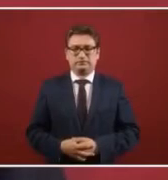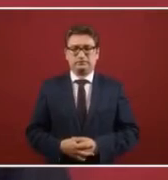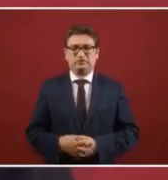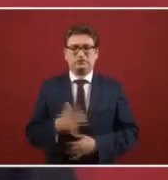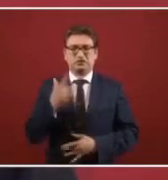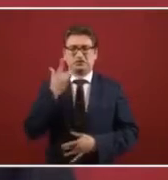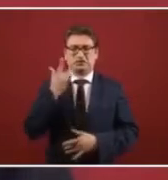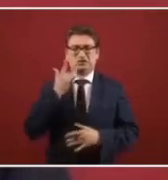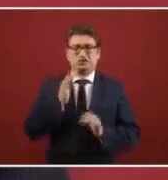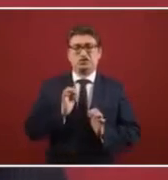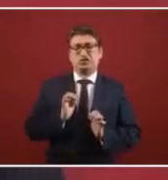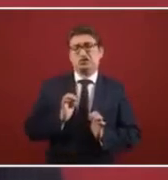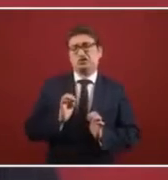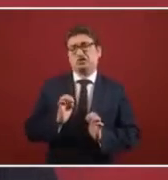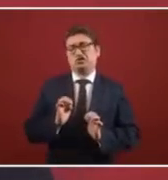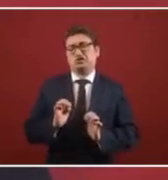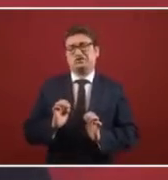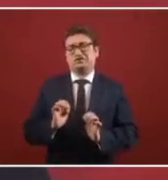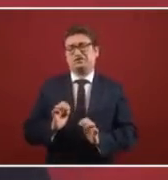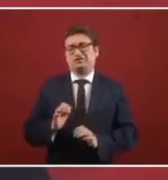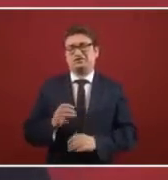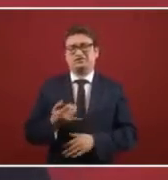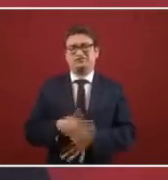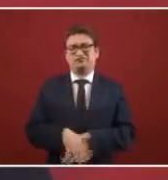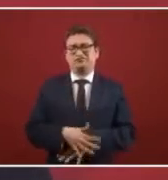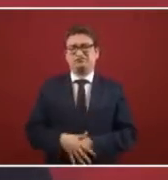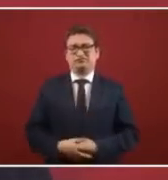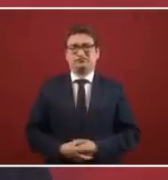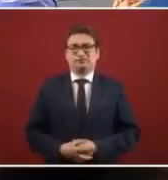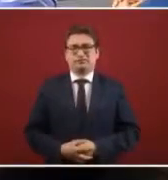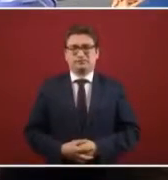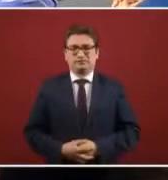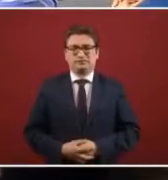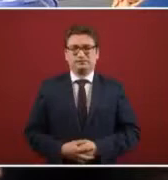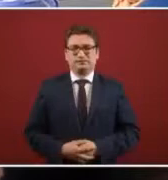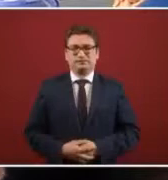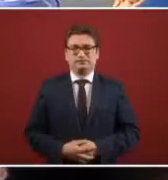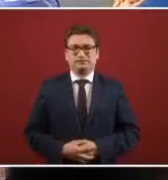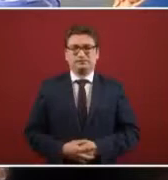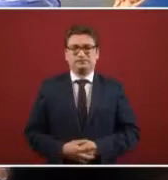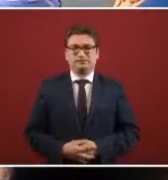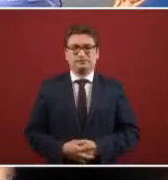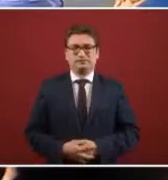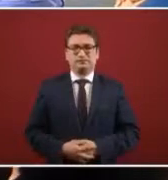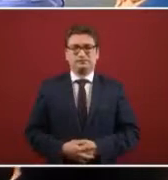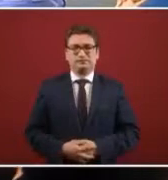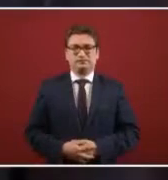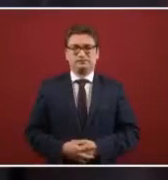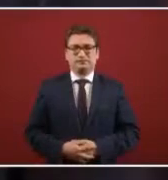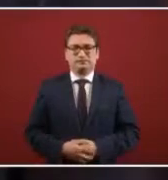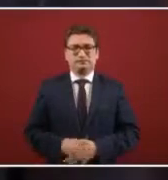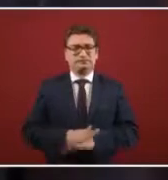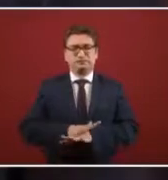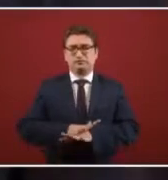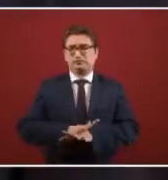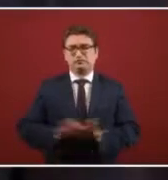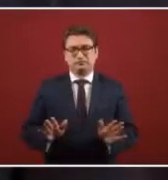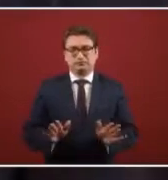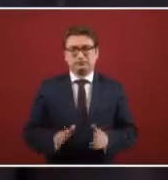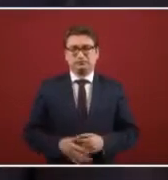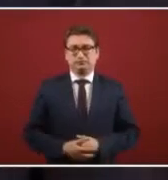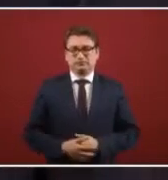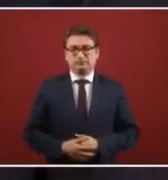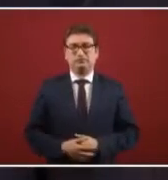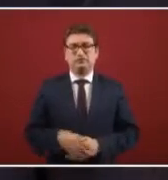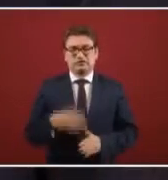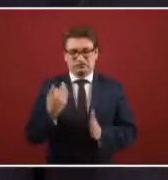Lujo barato. Luxury that's useless Entonces, ya or cheap. So